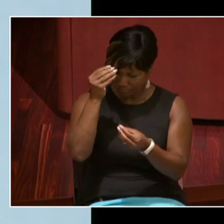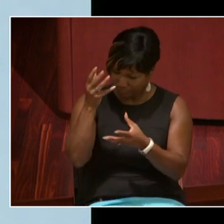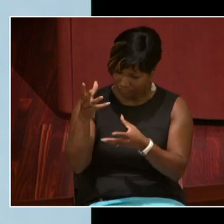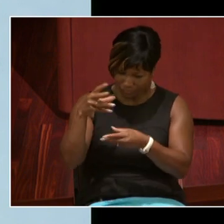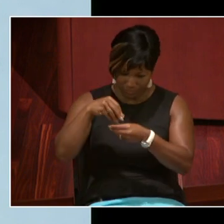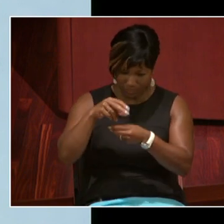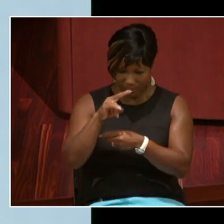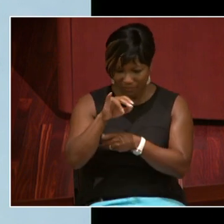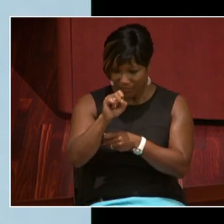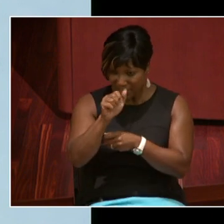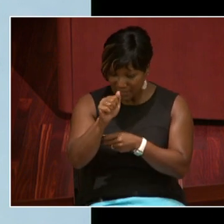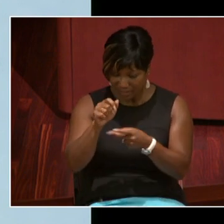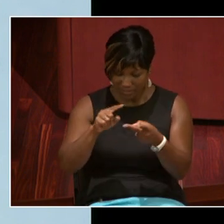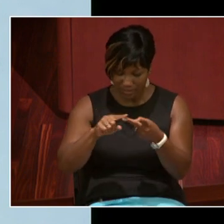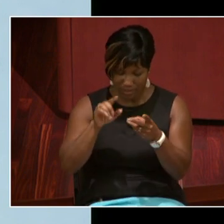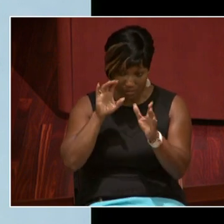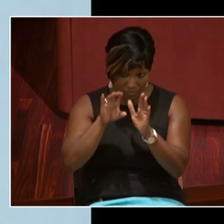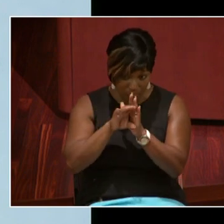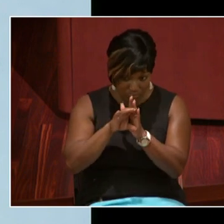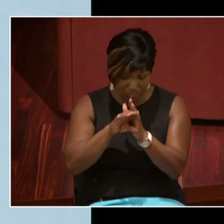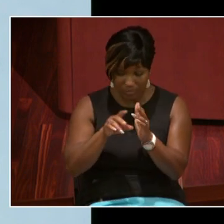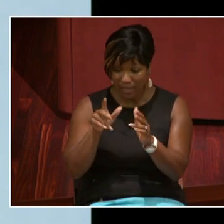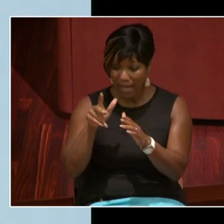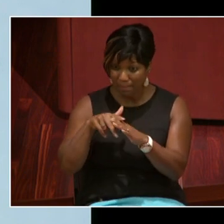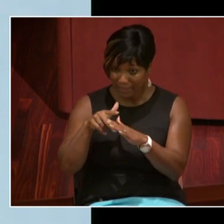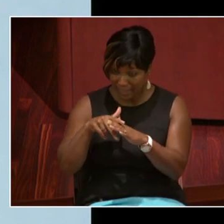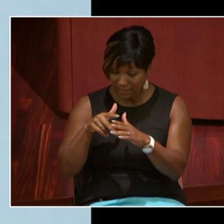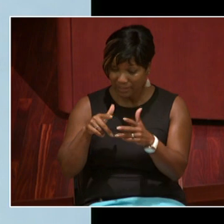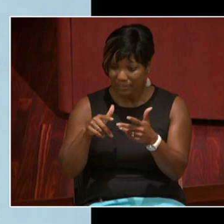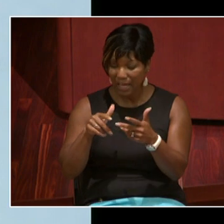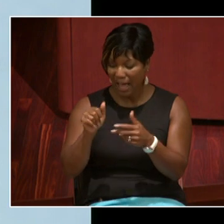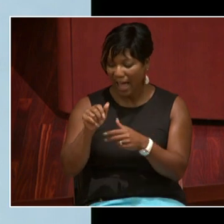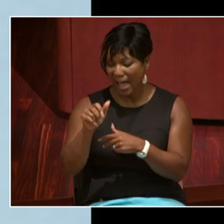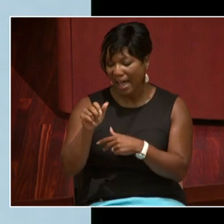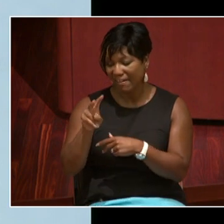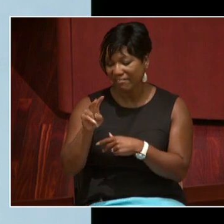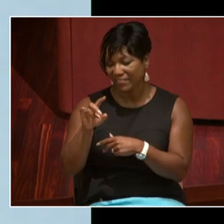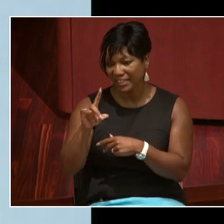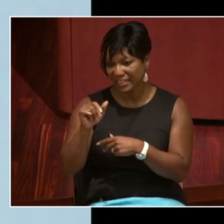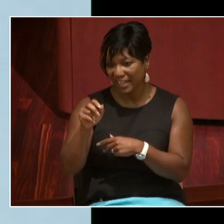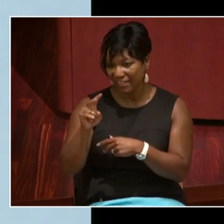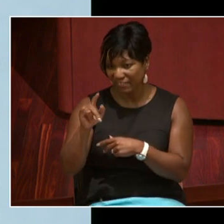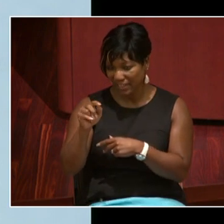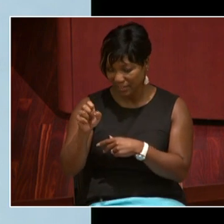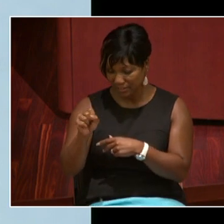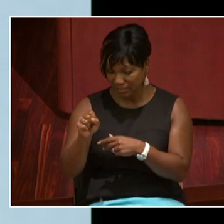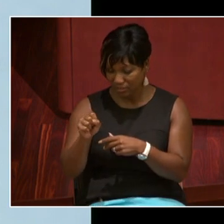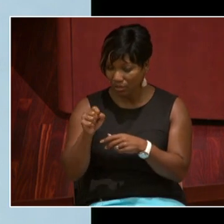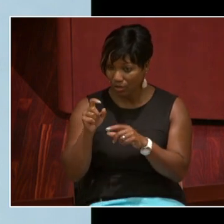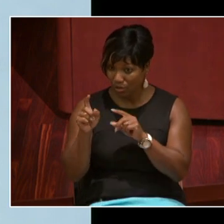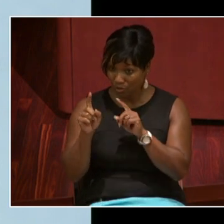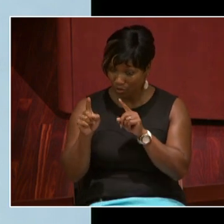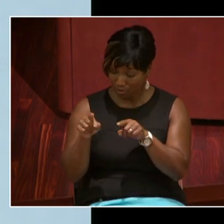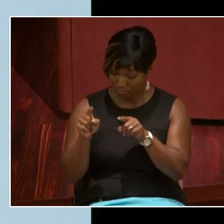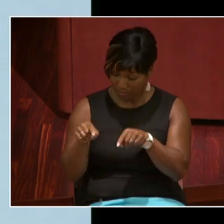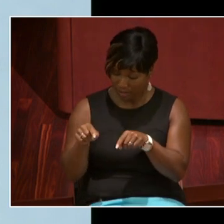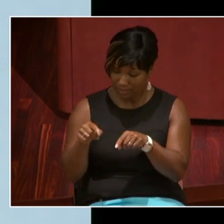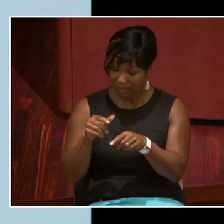visas, photographs, applications, affidavits, correspondence, and much